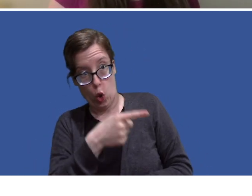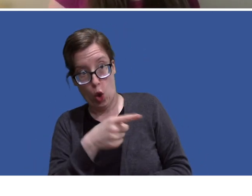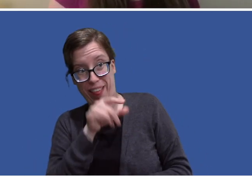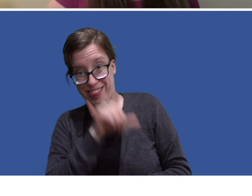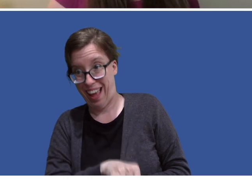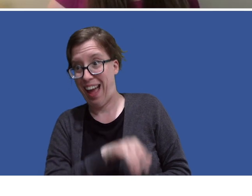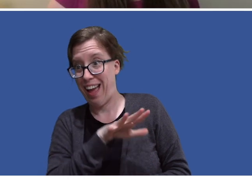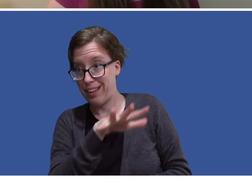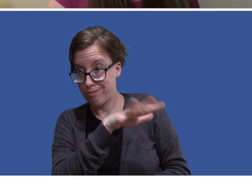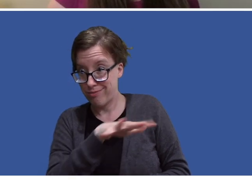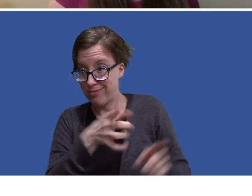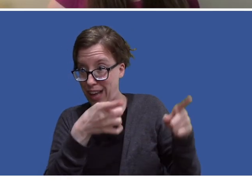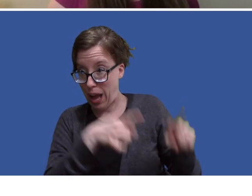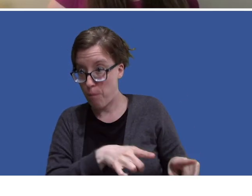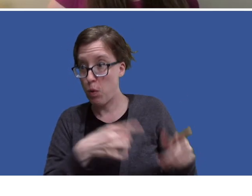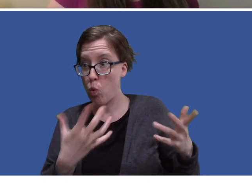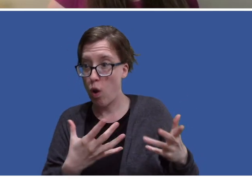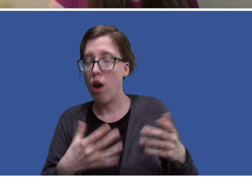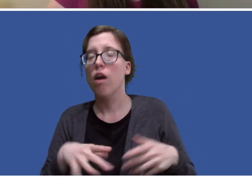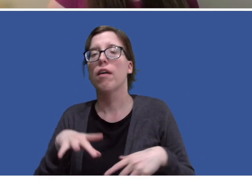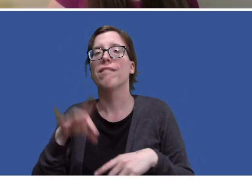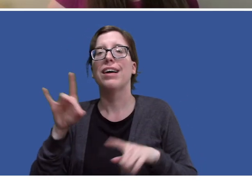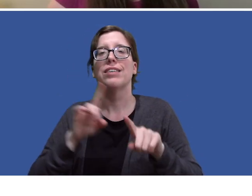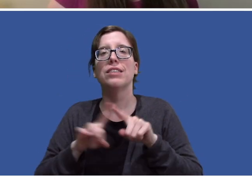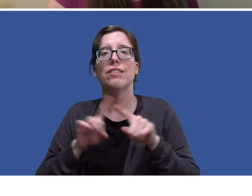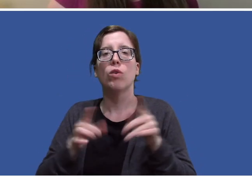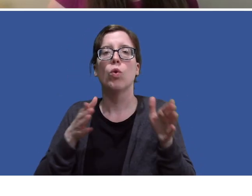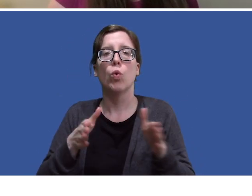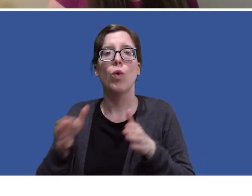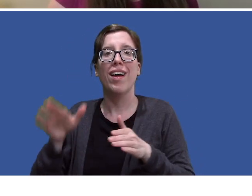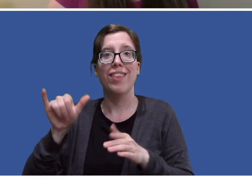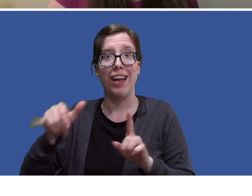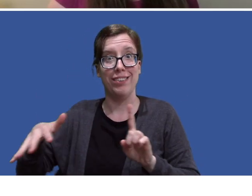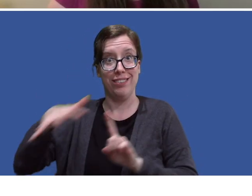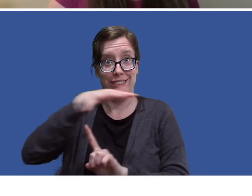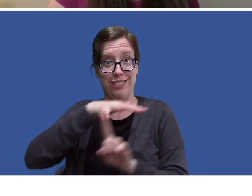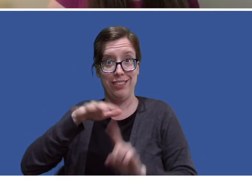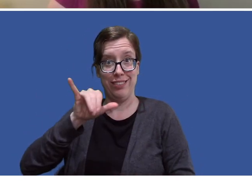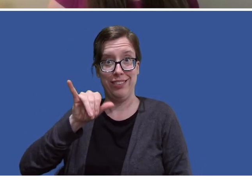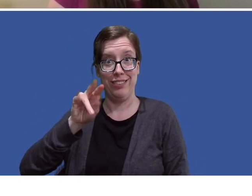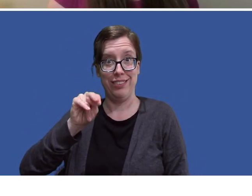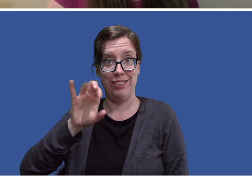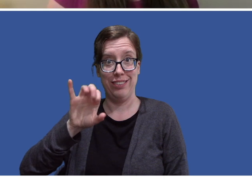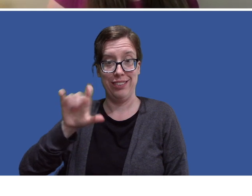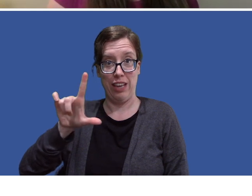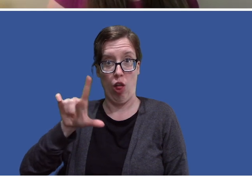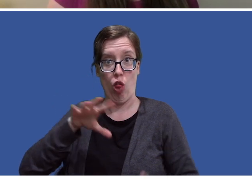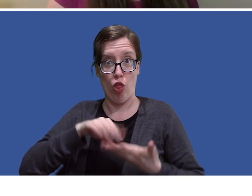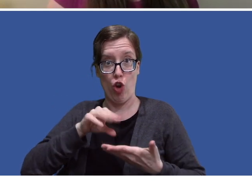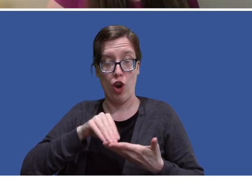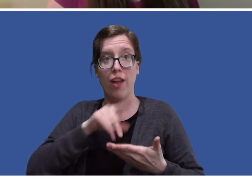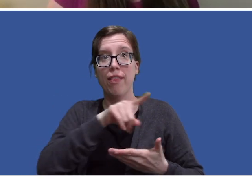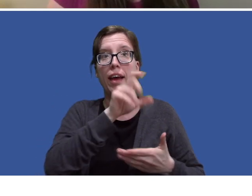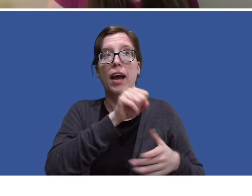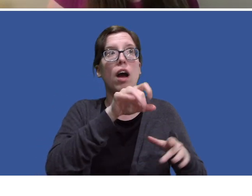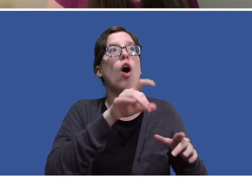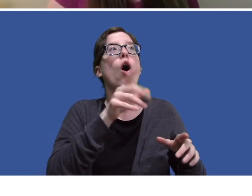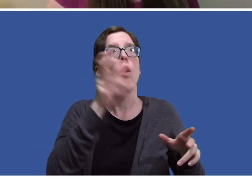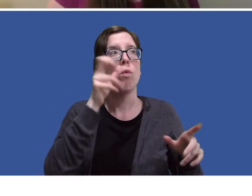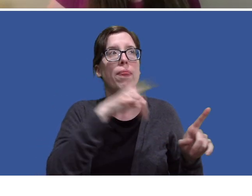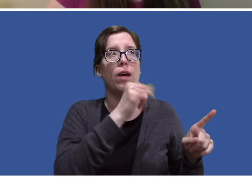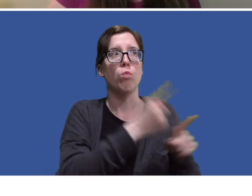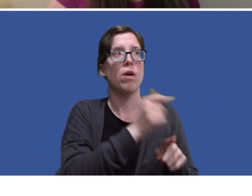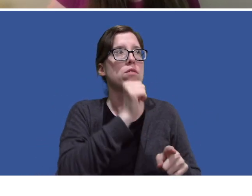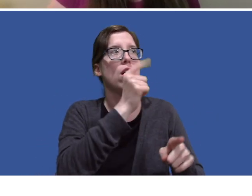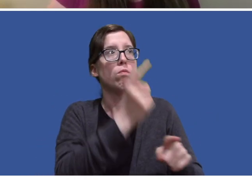that incidental information that other kids have picking up those social skills, make it so that it's accessible to that